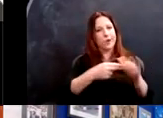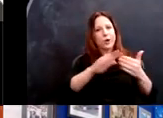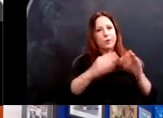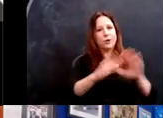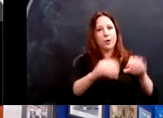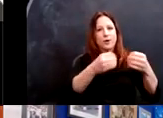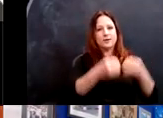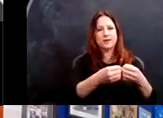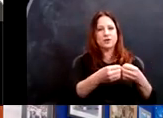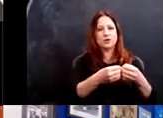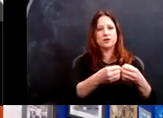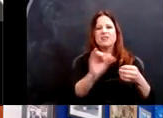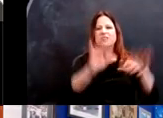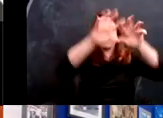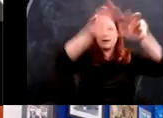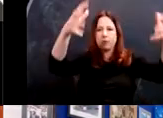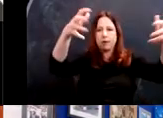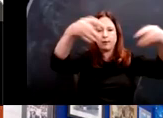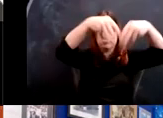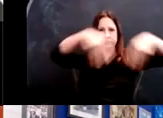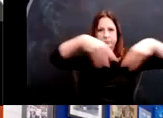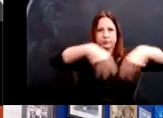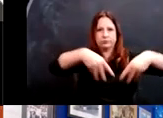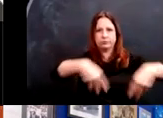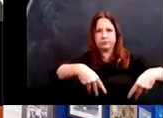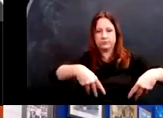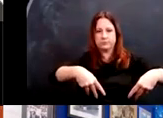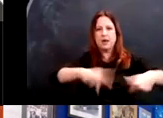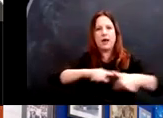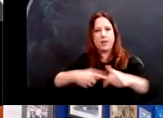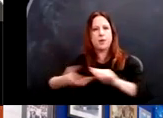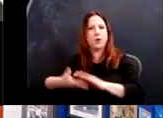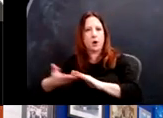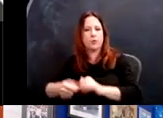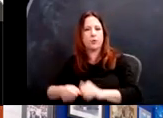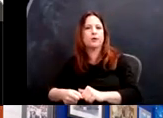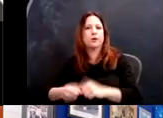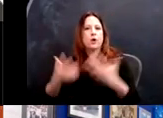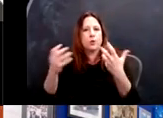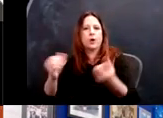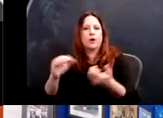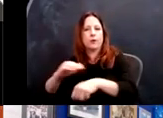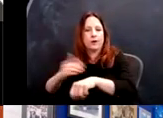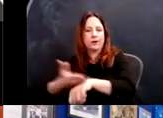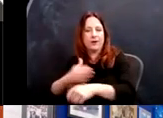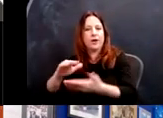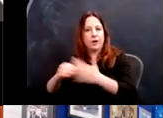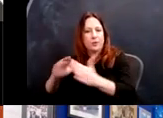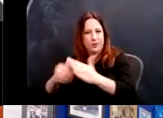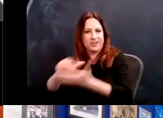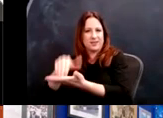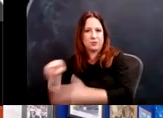the umbrella under which we operate recovery community centers. But in order to do that